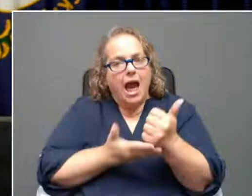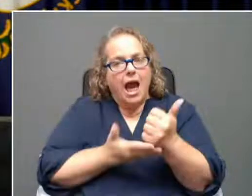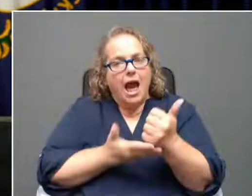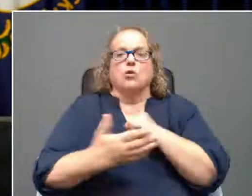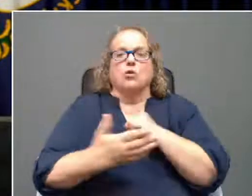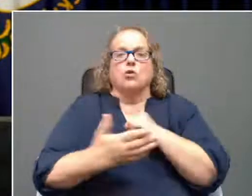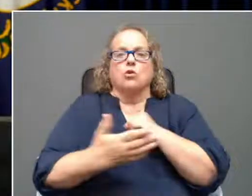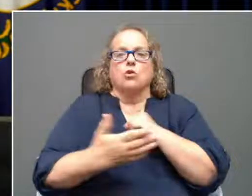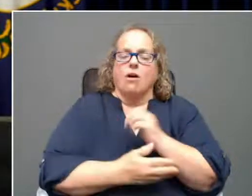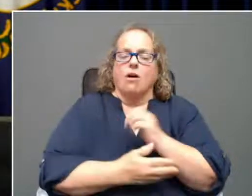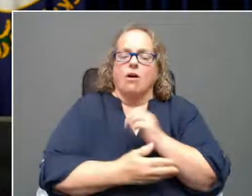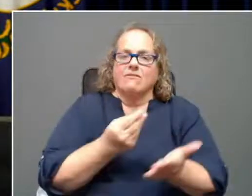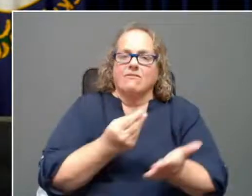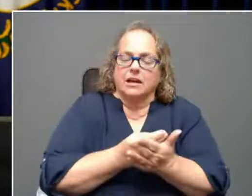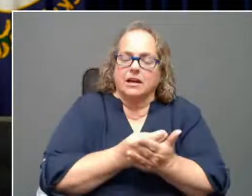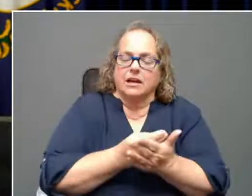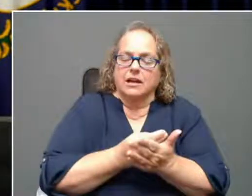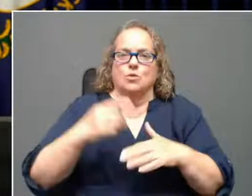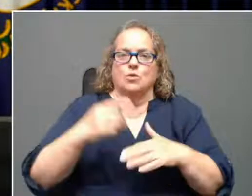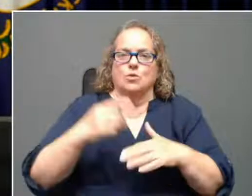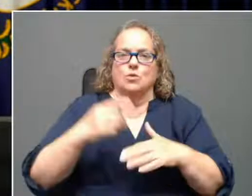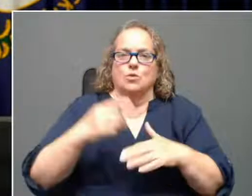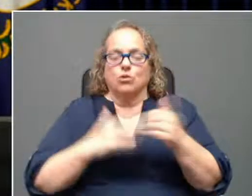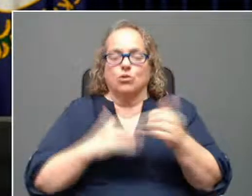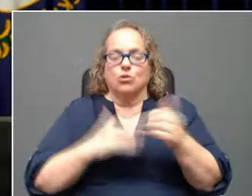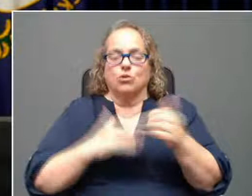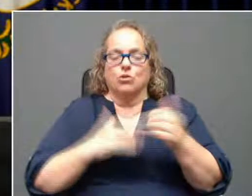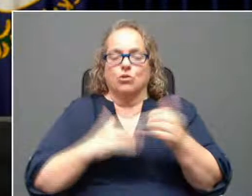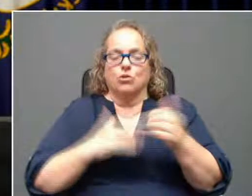build and repair and maintain local streets and